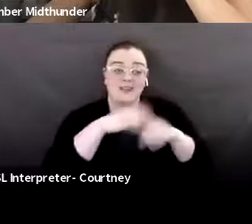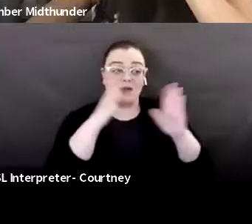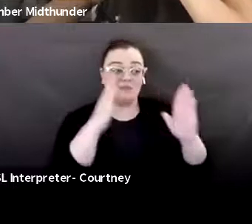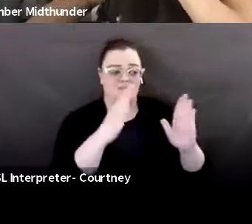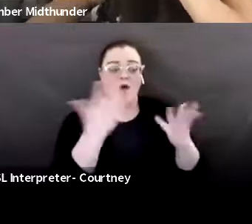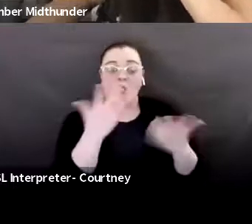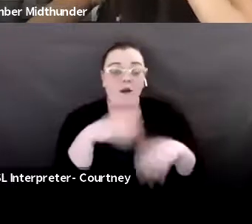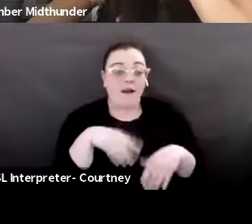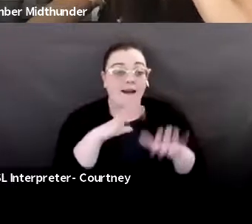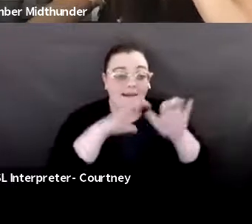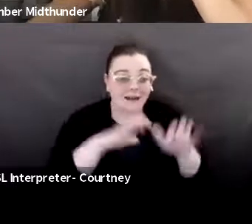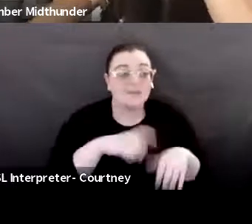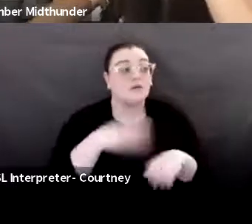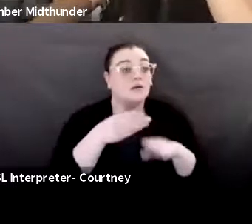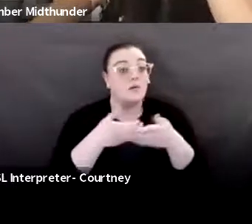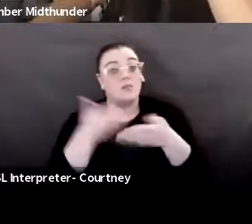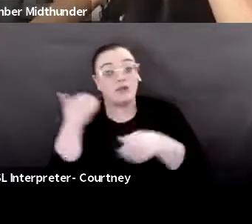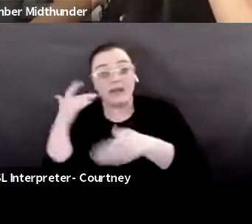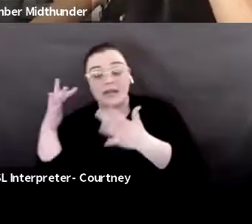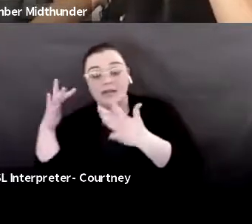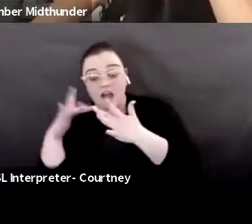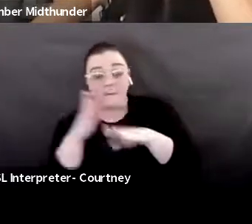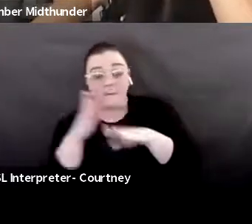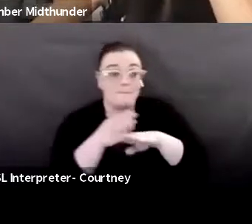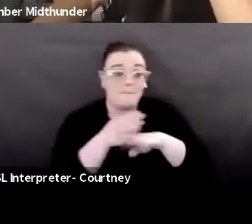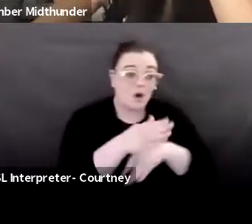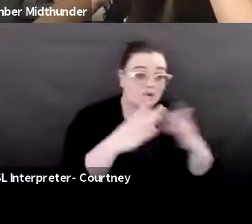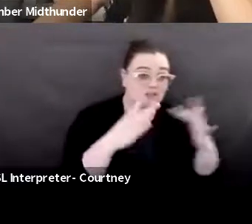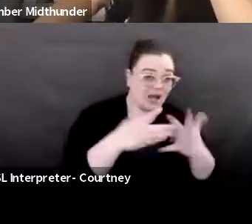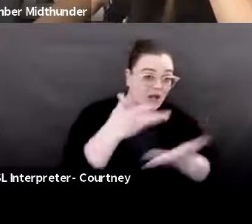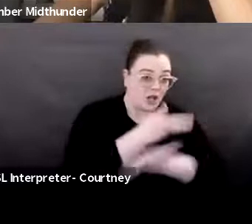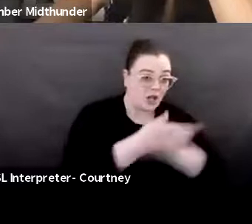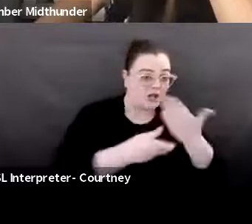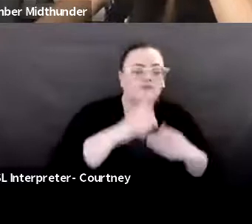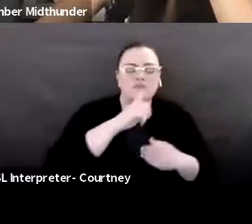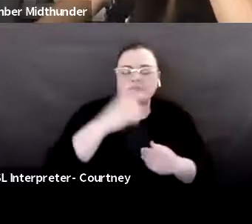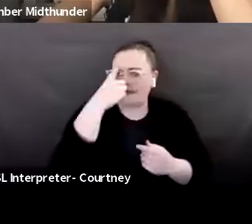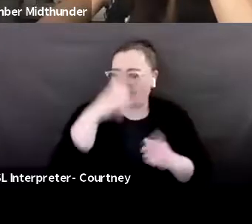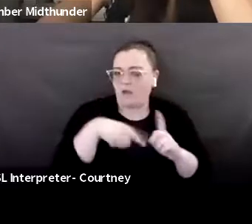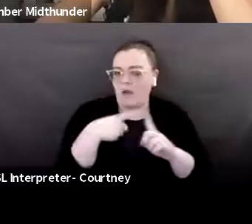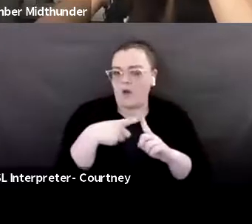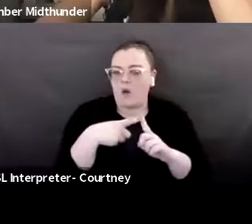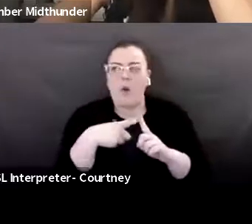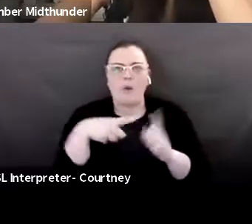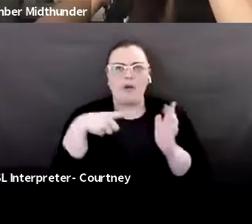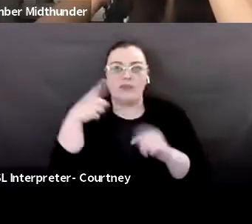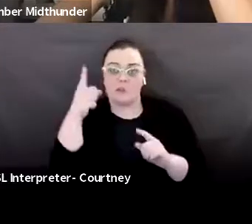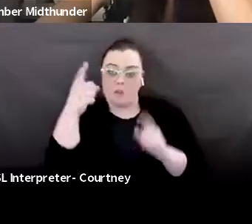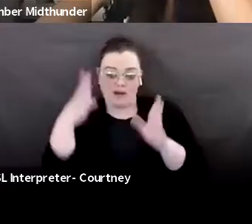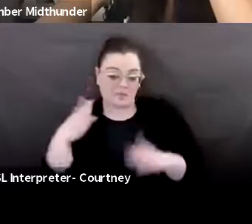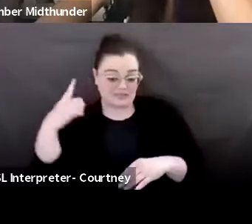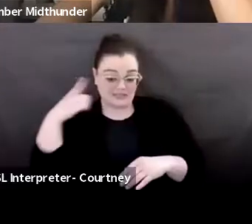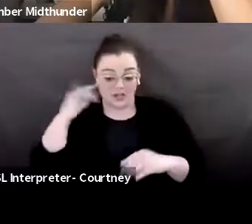If it's pre-contact, post-contact, and really think about, not about like, oh, what does this one sound like? Because guess what? If you